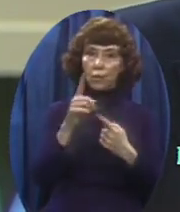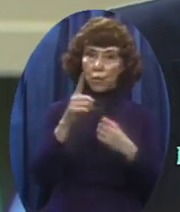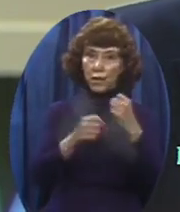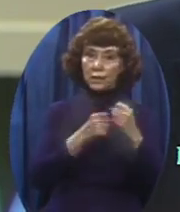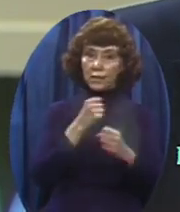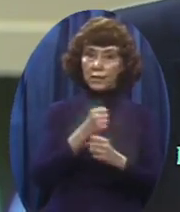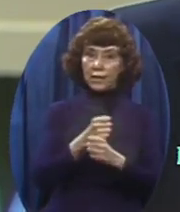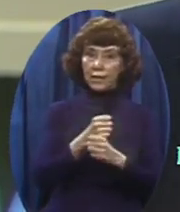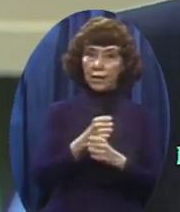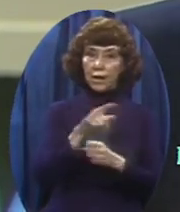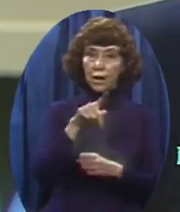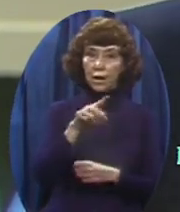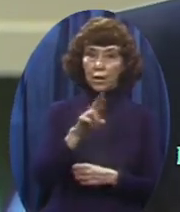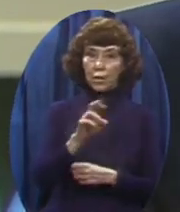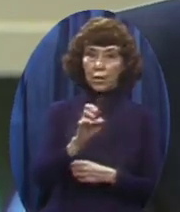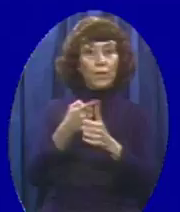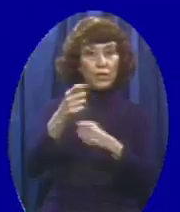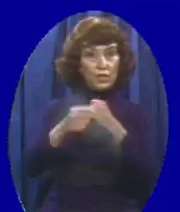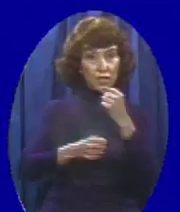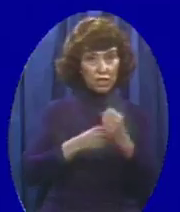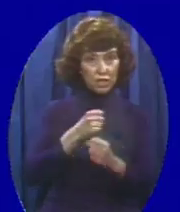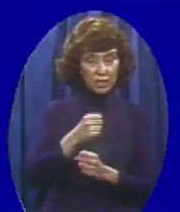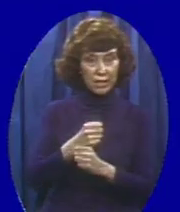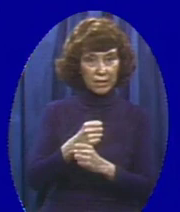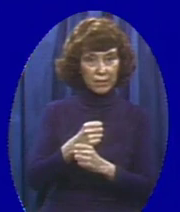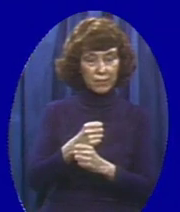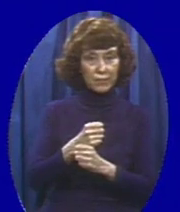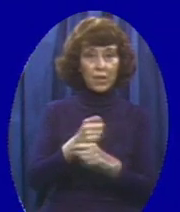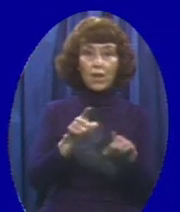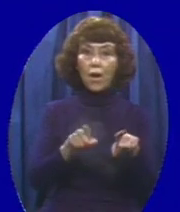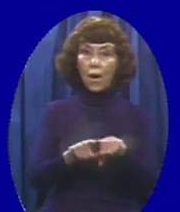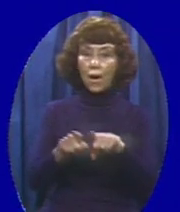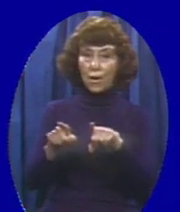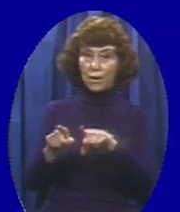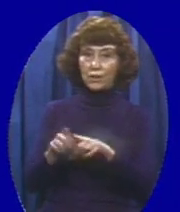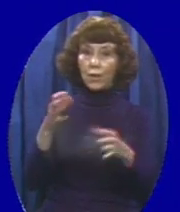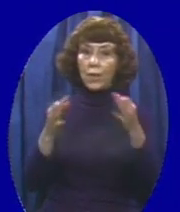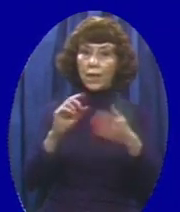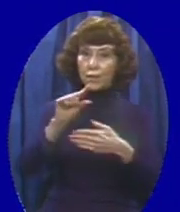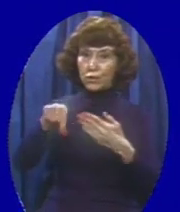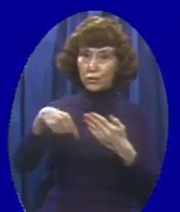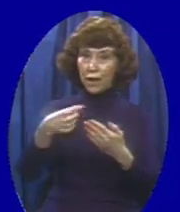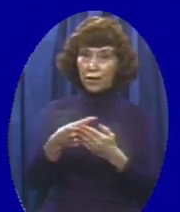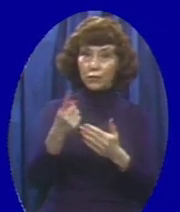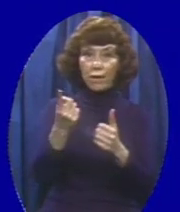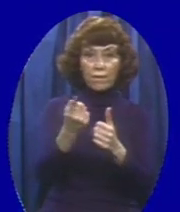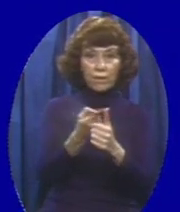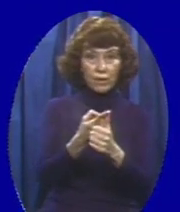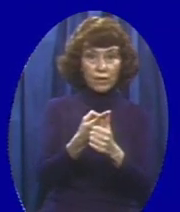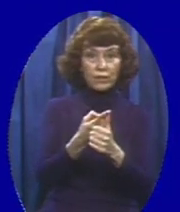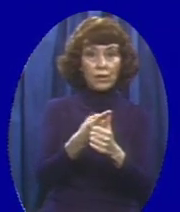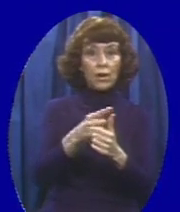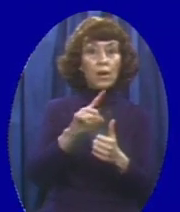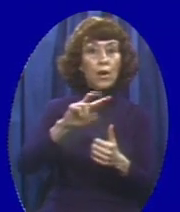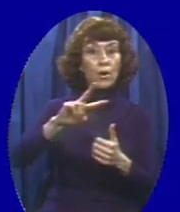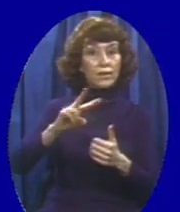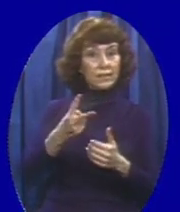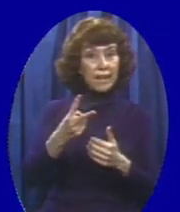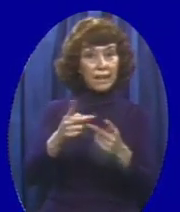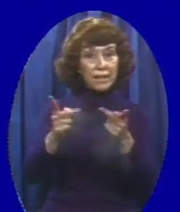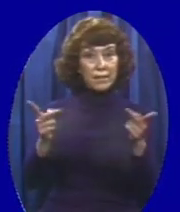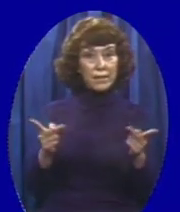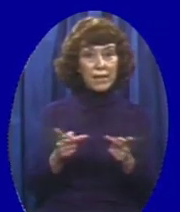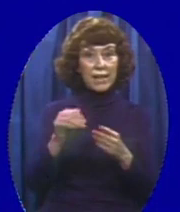1-800-446-5000. Or you can write us, if you live in Hawaii, Alaska, or Canada, write us Jerry Falwell,